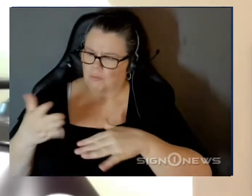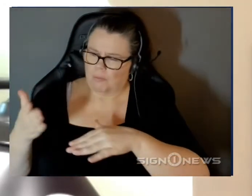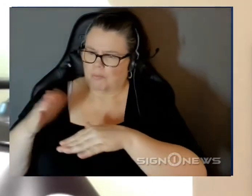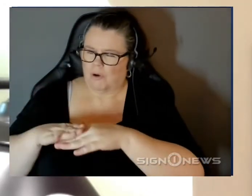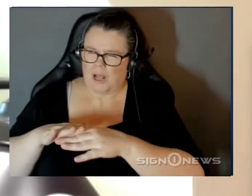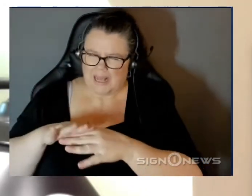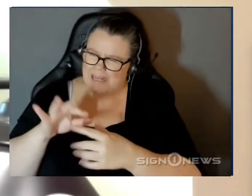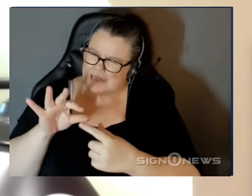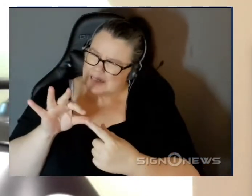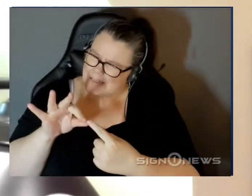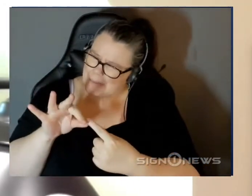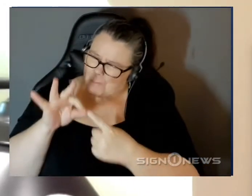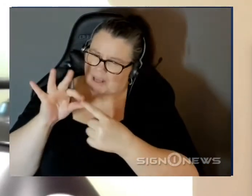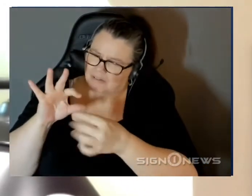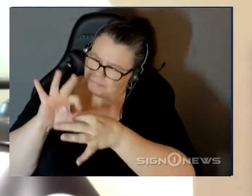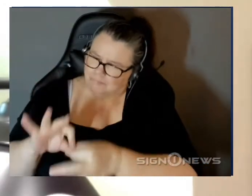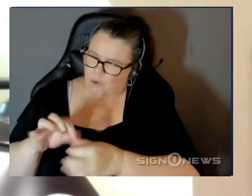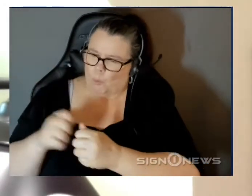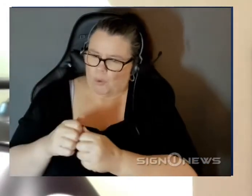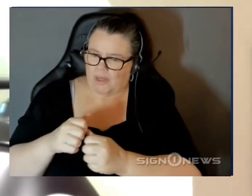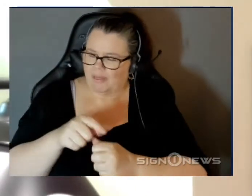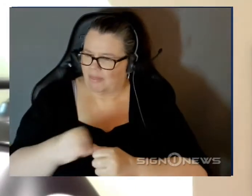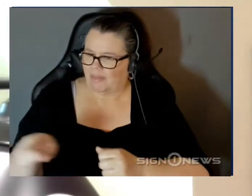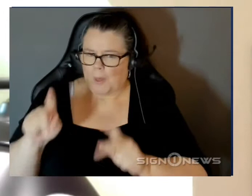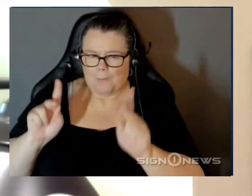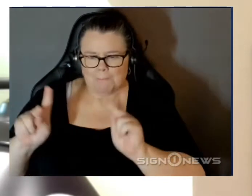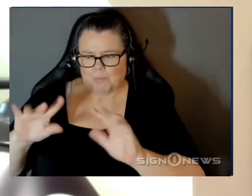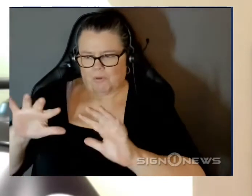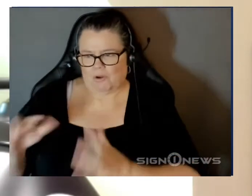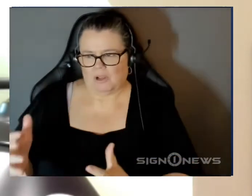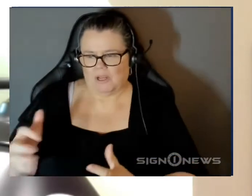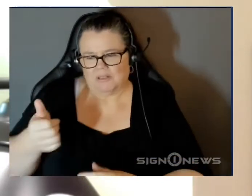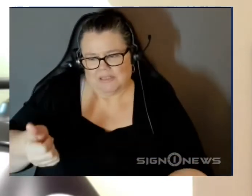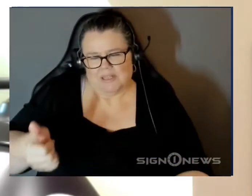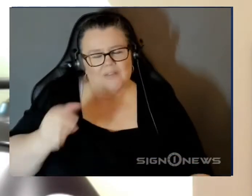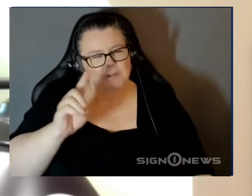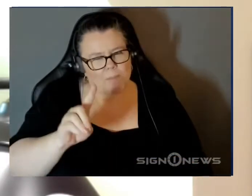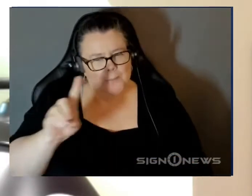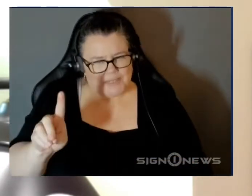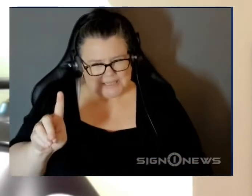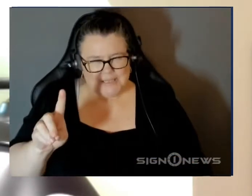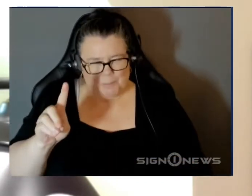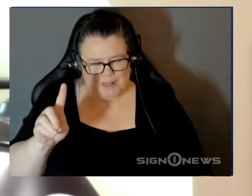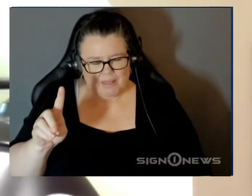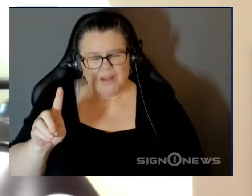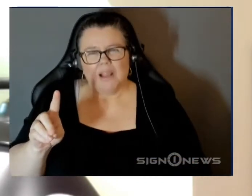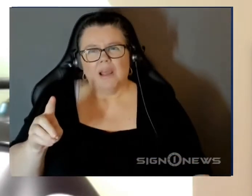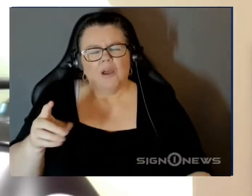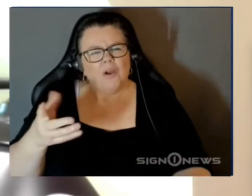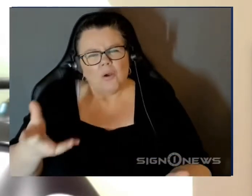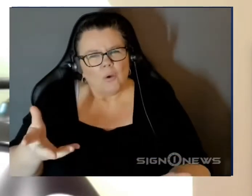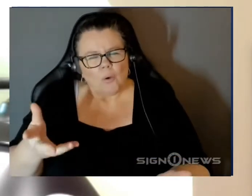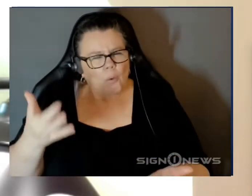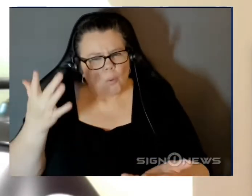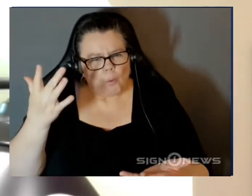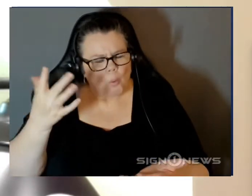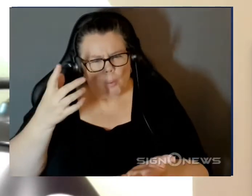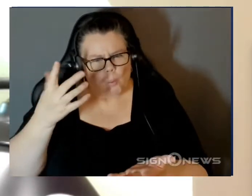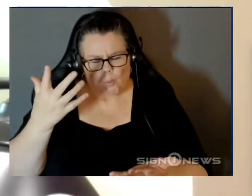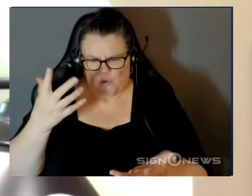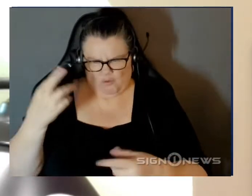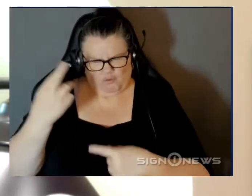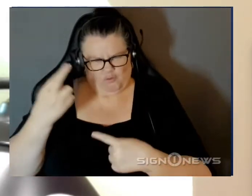developmental disabilities. What are, I mean, what are those rationales, and then are there